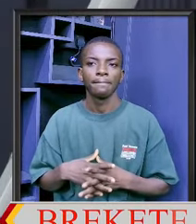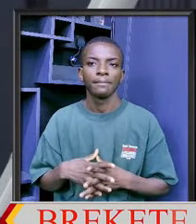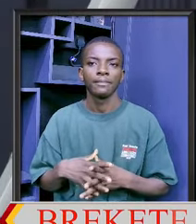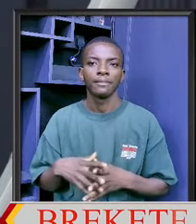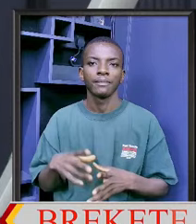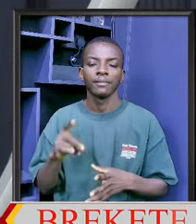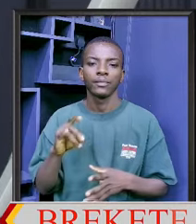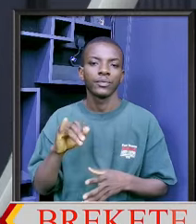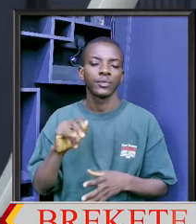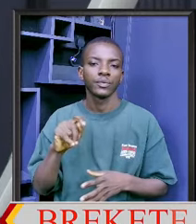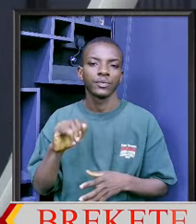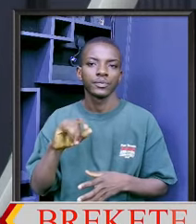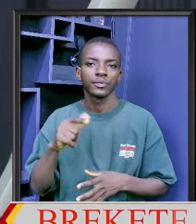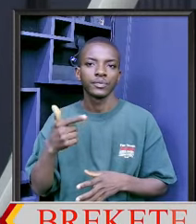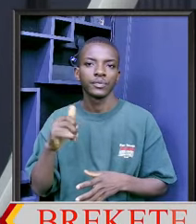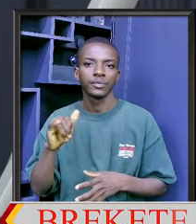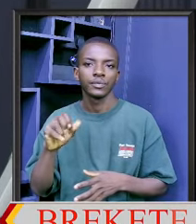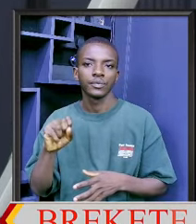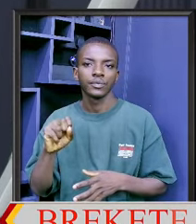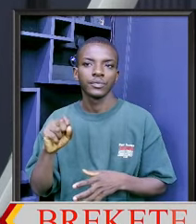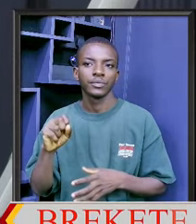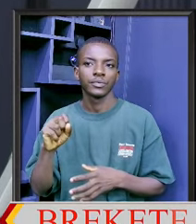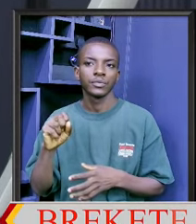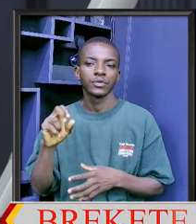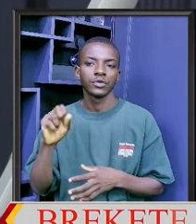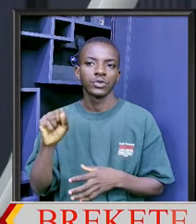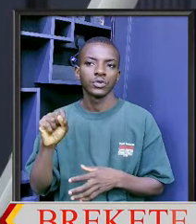Distinguished Senator Danso Sodengi.